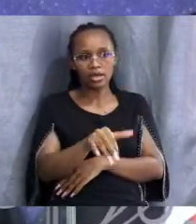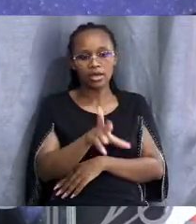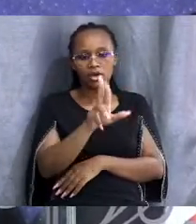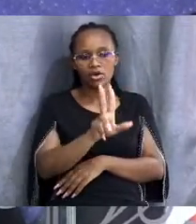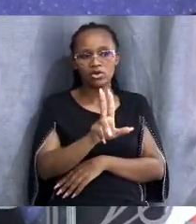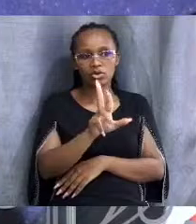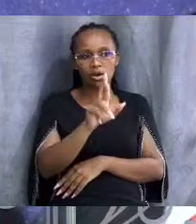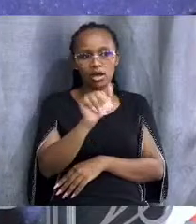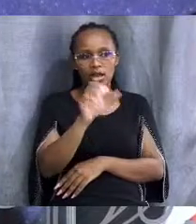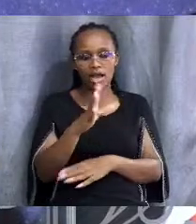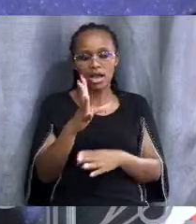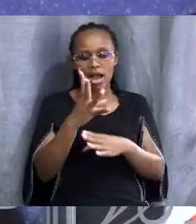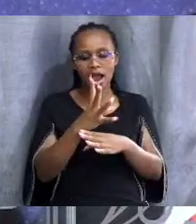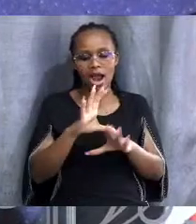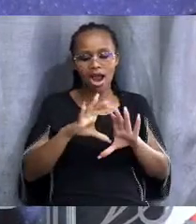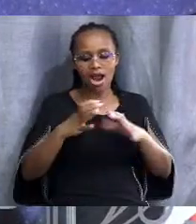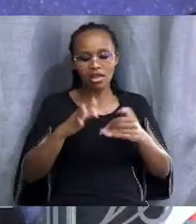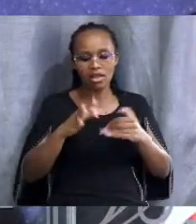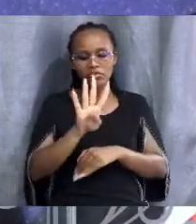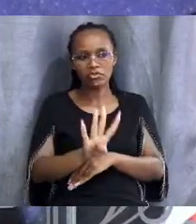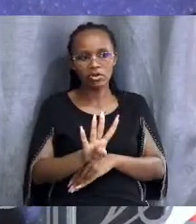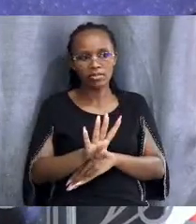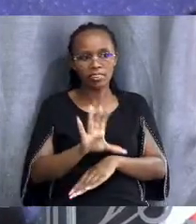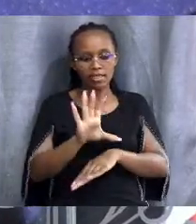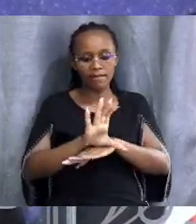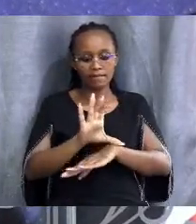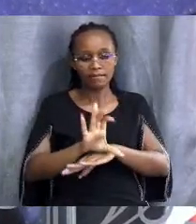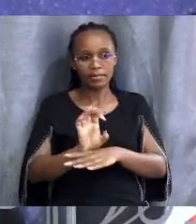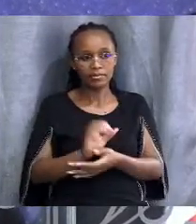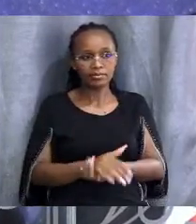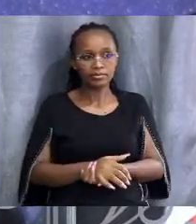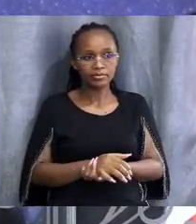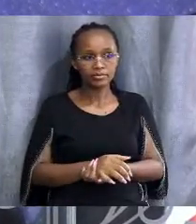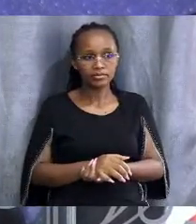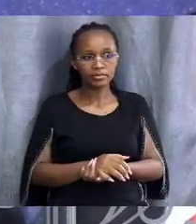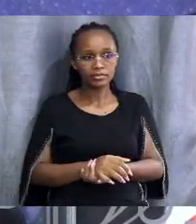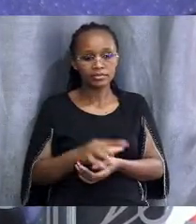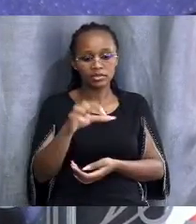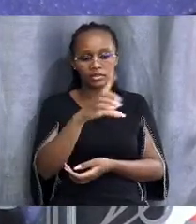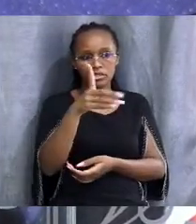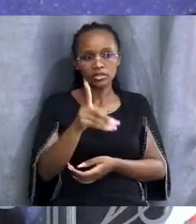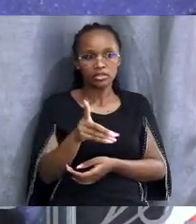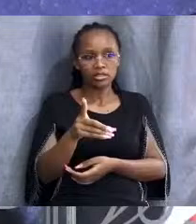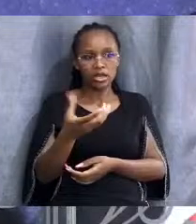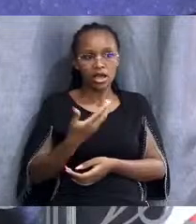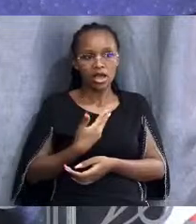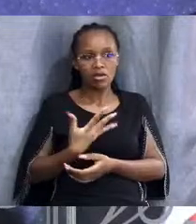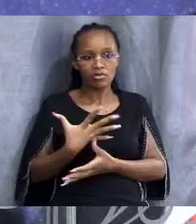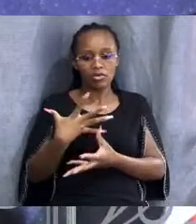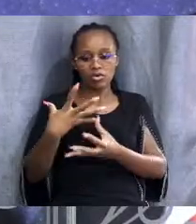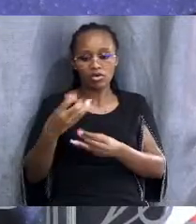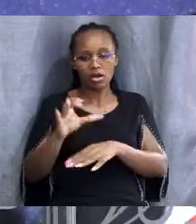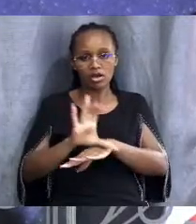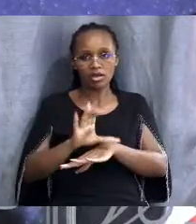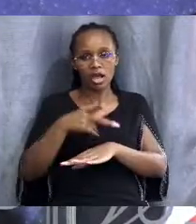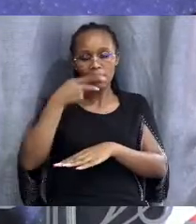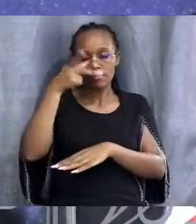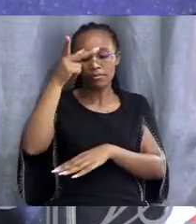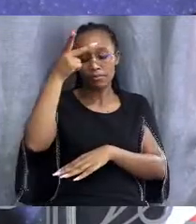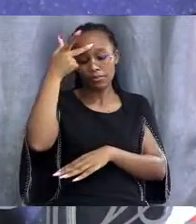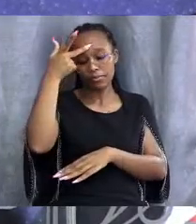Ruaraka grade 4 kanitha Jed Kamunya ni atwarirwo kanitha ni aciari